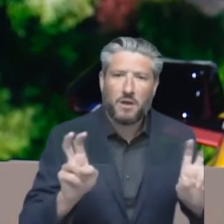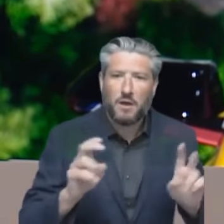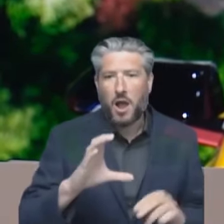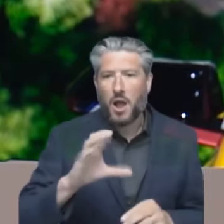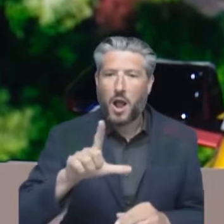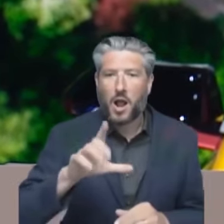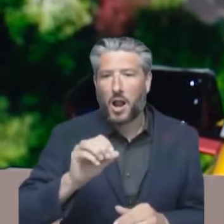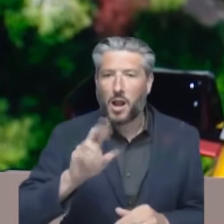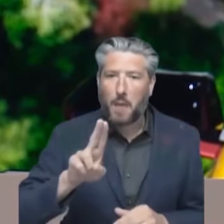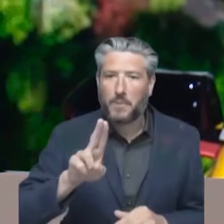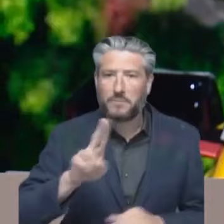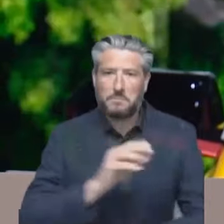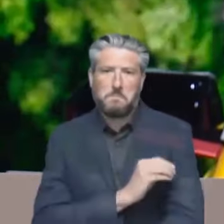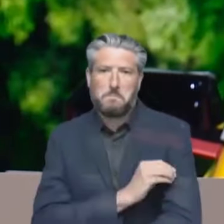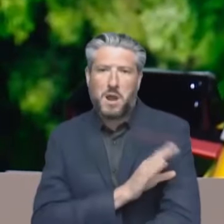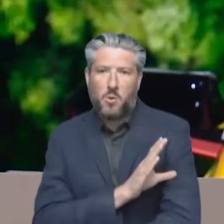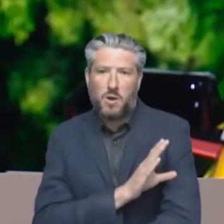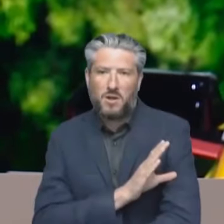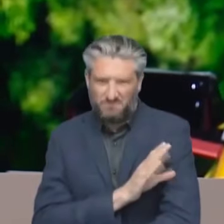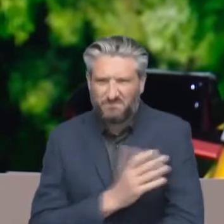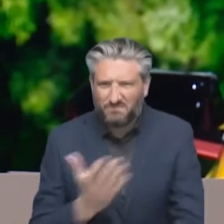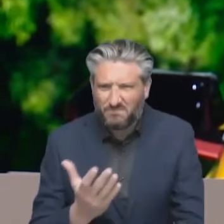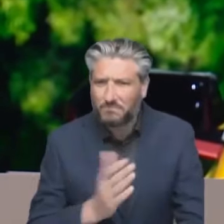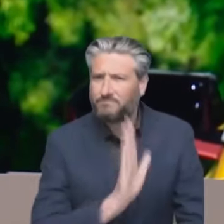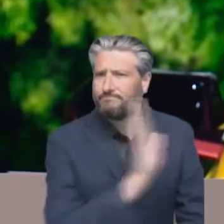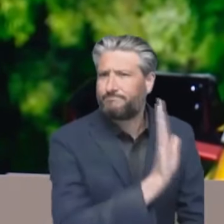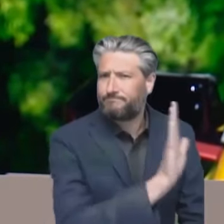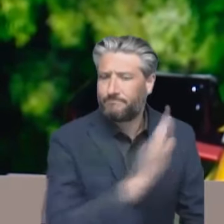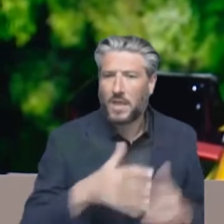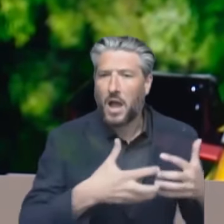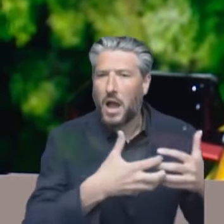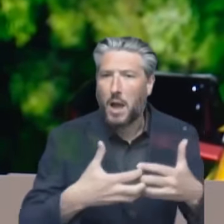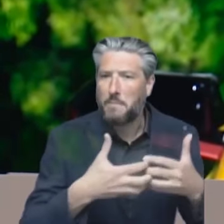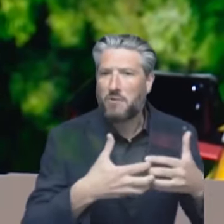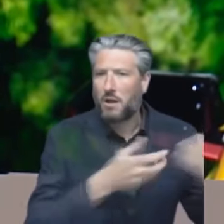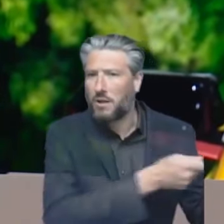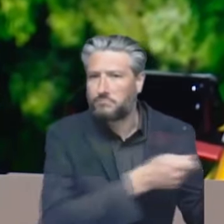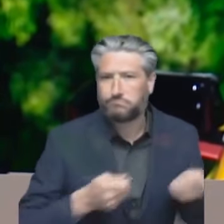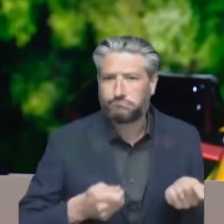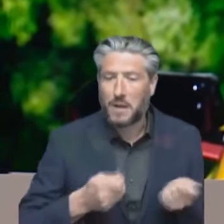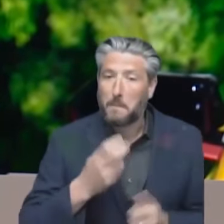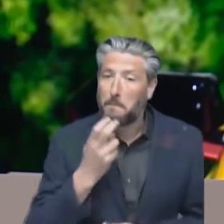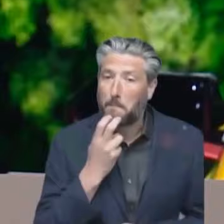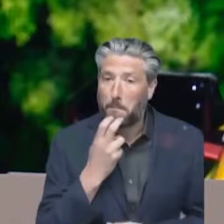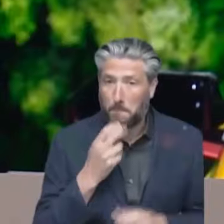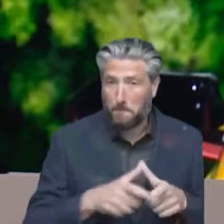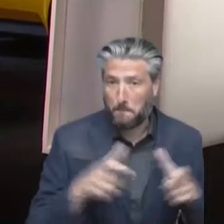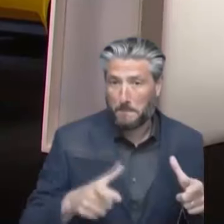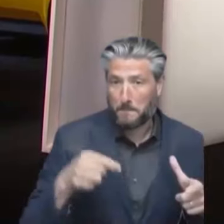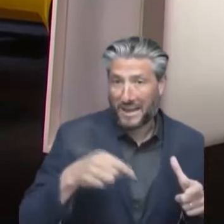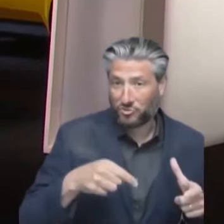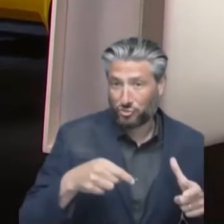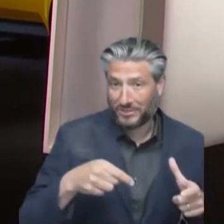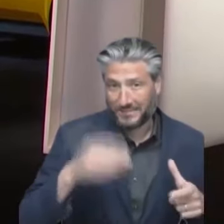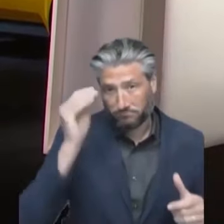the United States for the battery, the fuel cell. So we want to integrate this fuel cell into our cars. And we are doing that part of the work